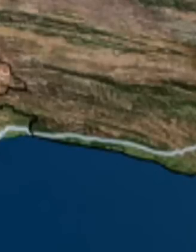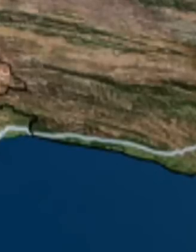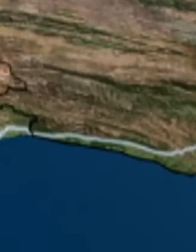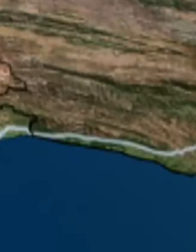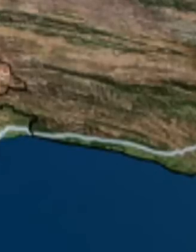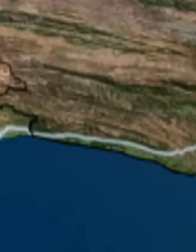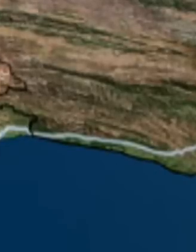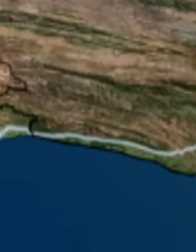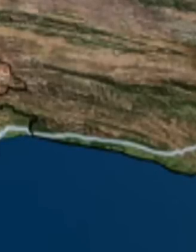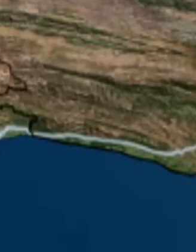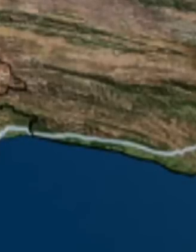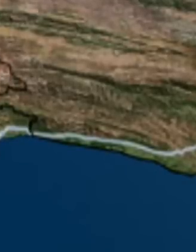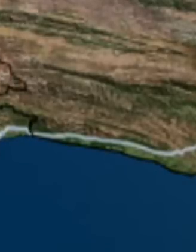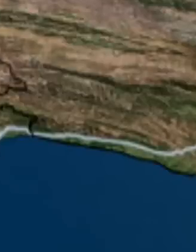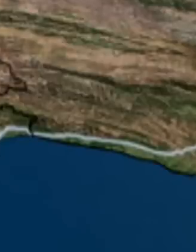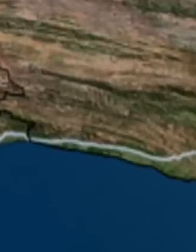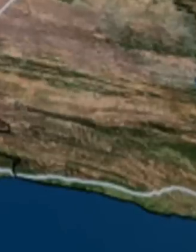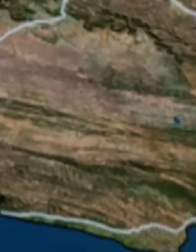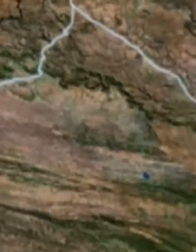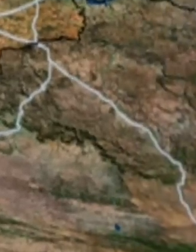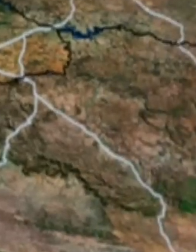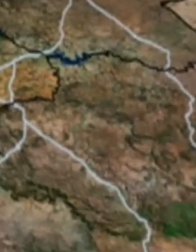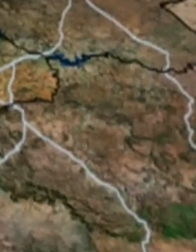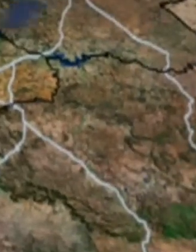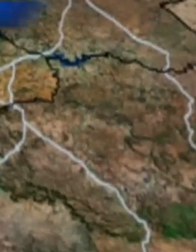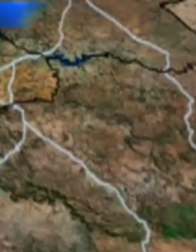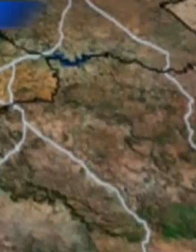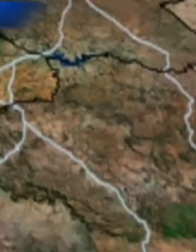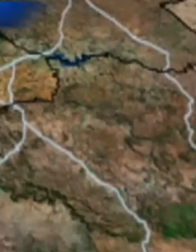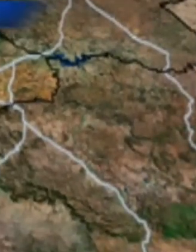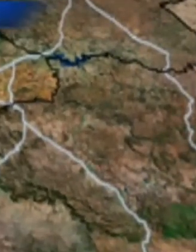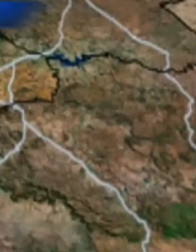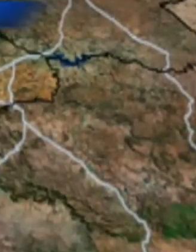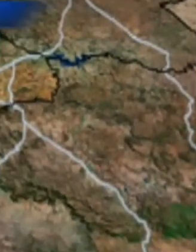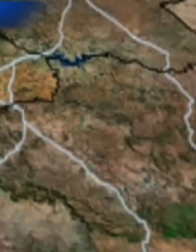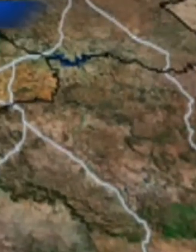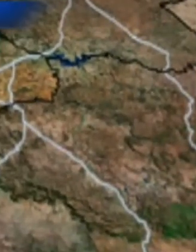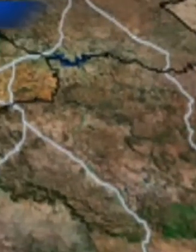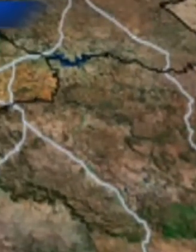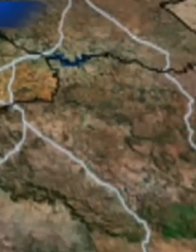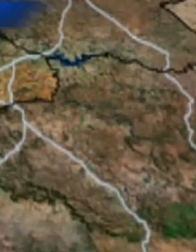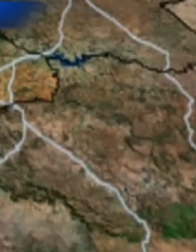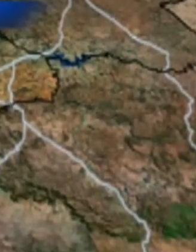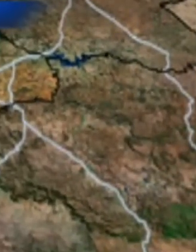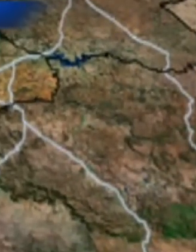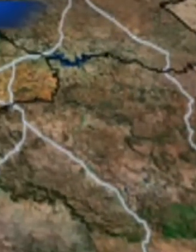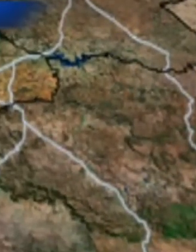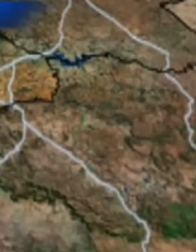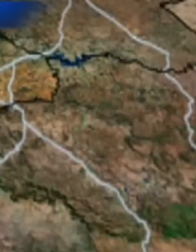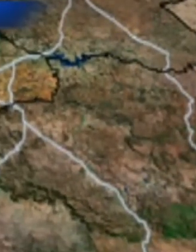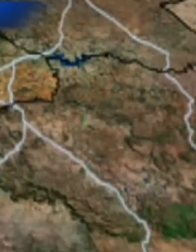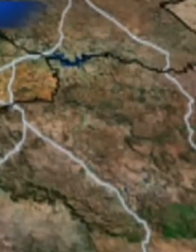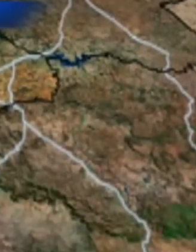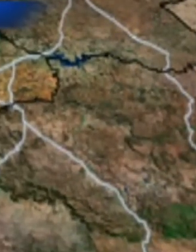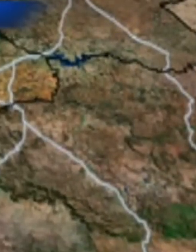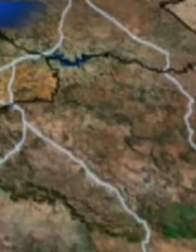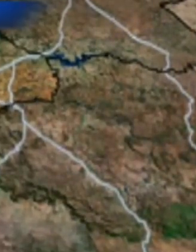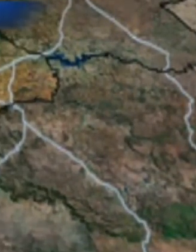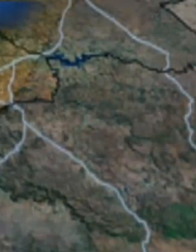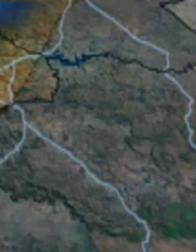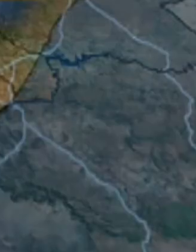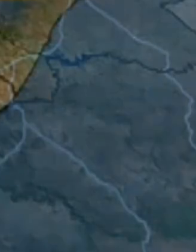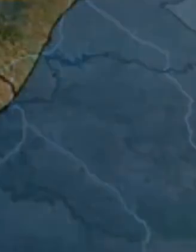George le ka Beaufort West ke tša 35 province eo go bontšha go tla ba go fiša Northern Cape go tla fiša tšhiritšhiri Upington le gona ka Kurumane